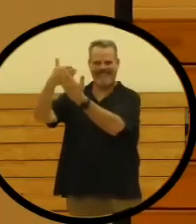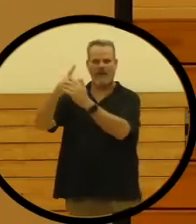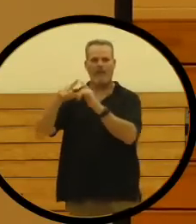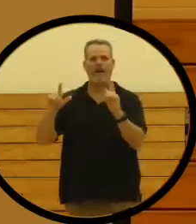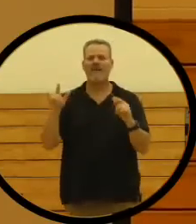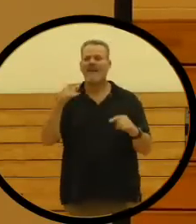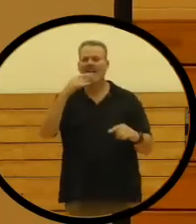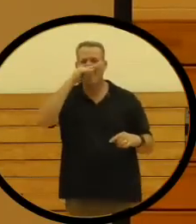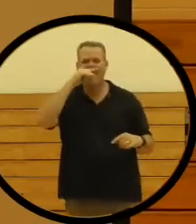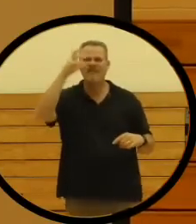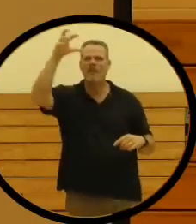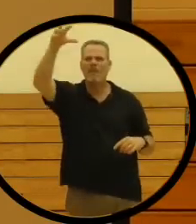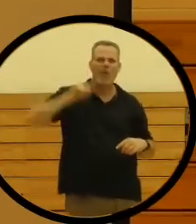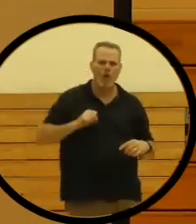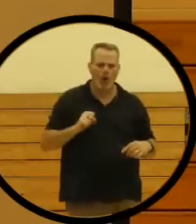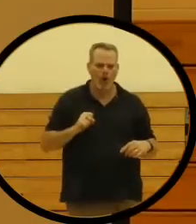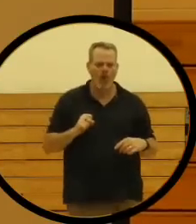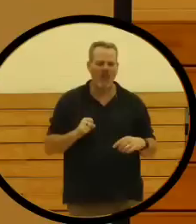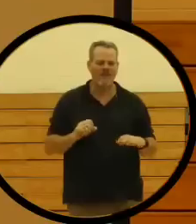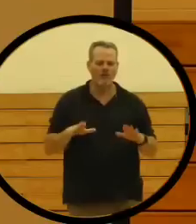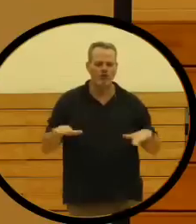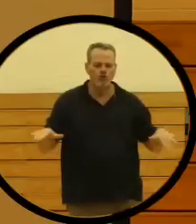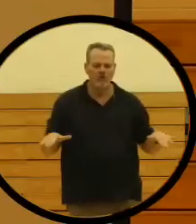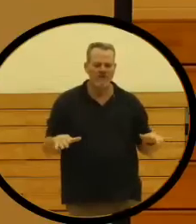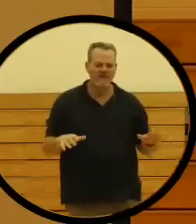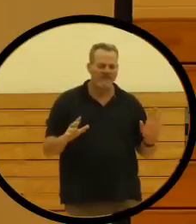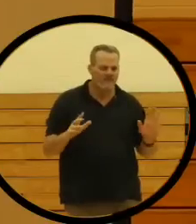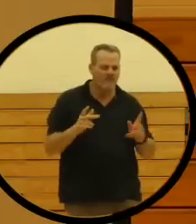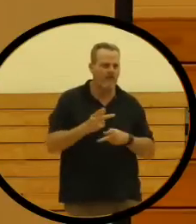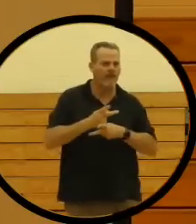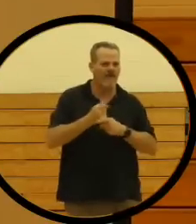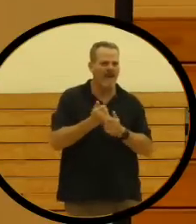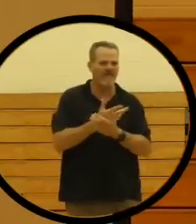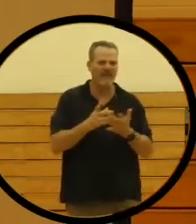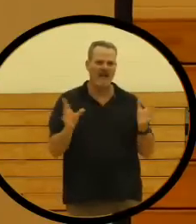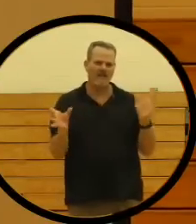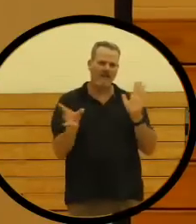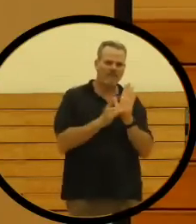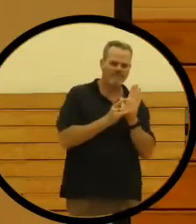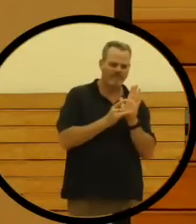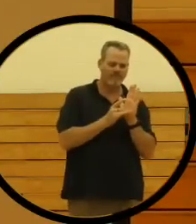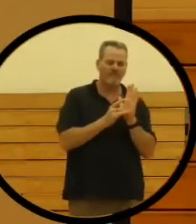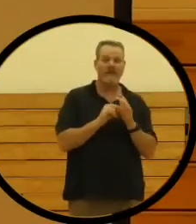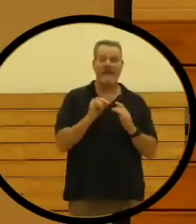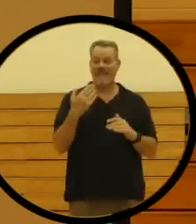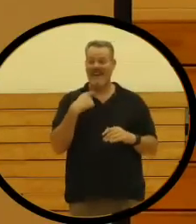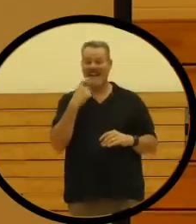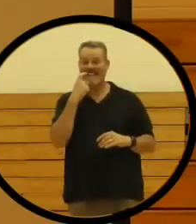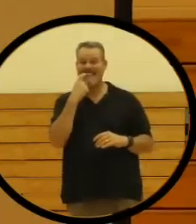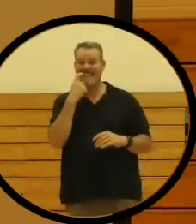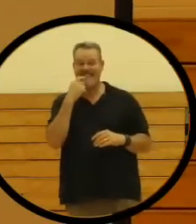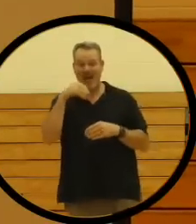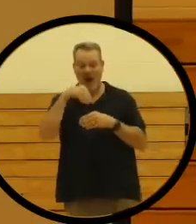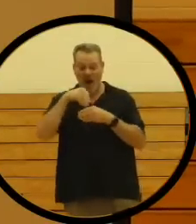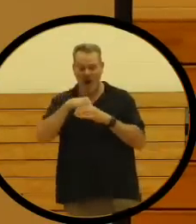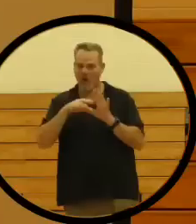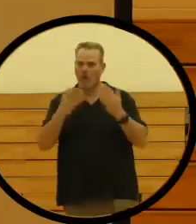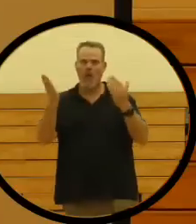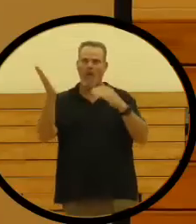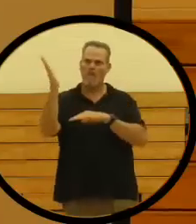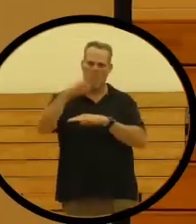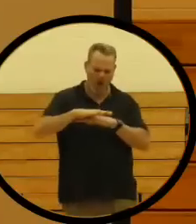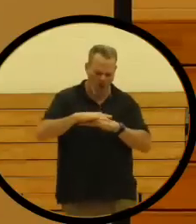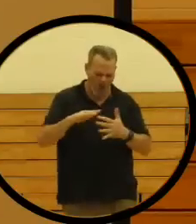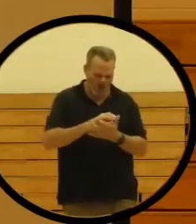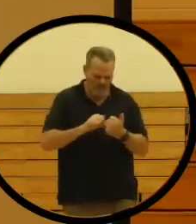that kids can pull over on themselves and stuff like that, it's also good to have them secured. And things with glass in them. You don't want those dropping on the floor